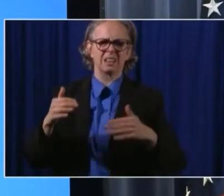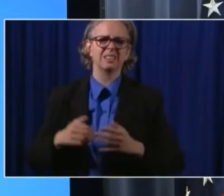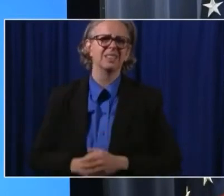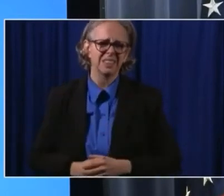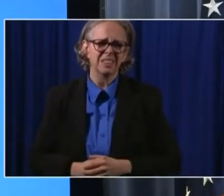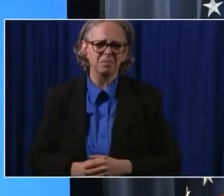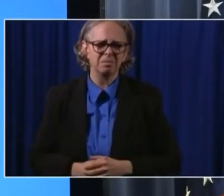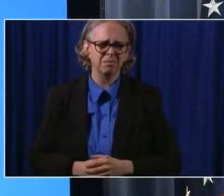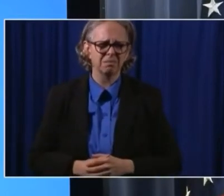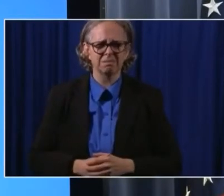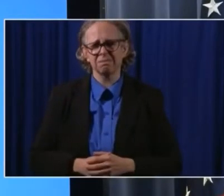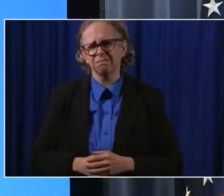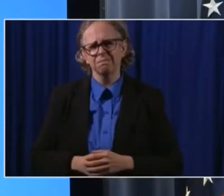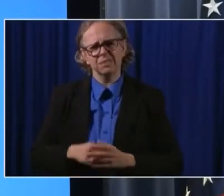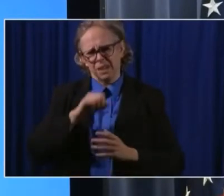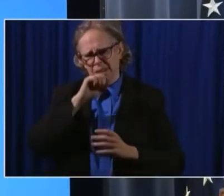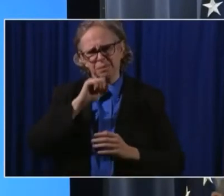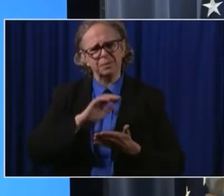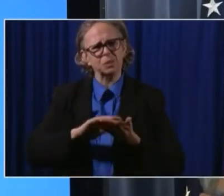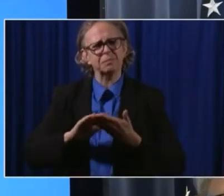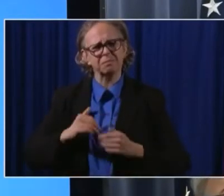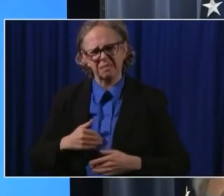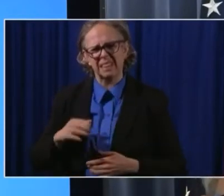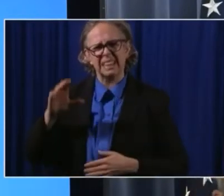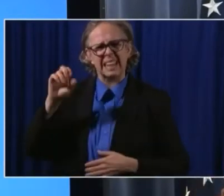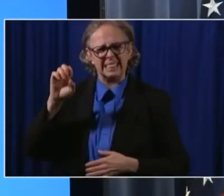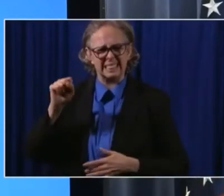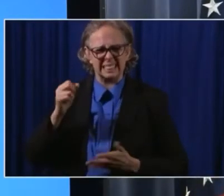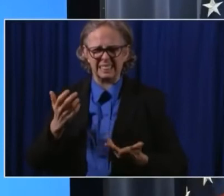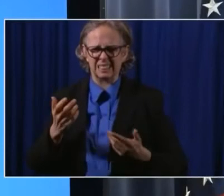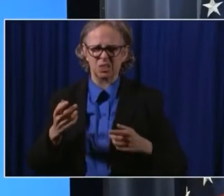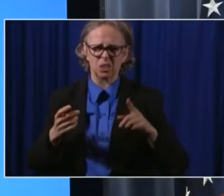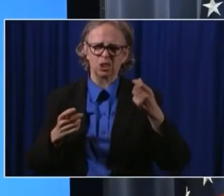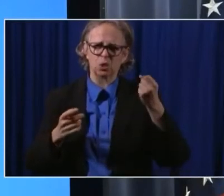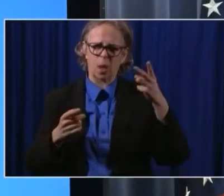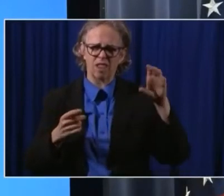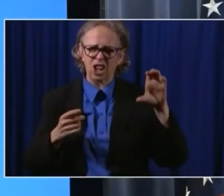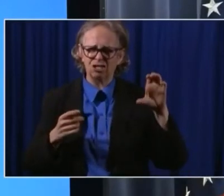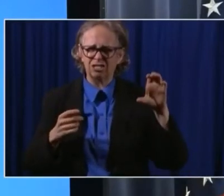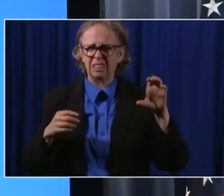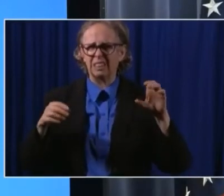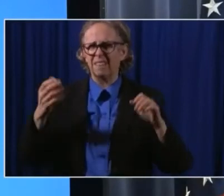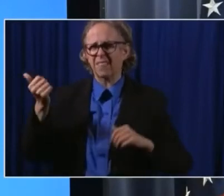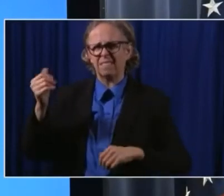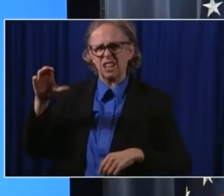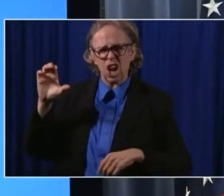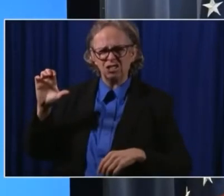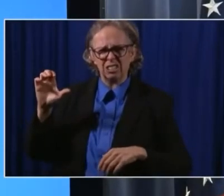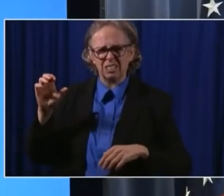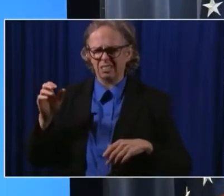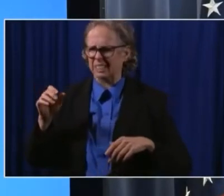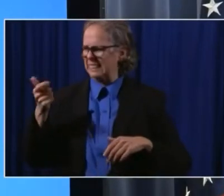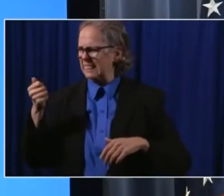been hovering between 1,200 and 1,500, 1,600 over the last week or so.